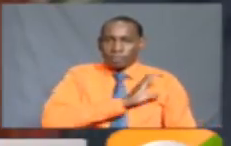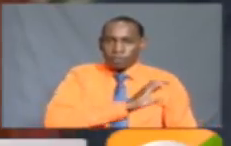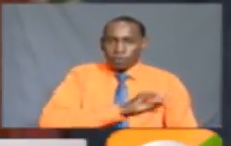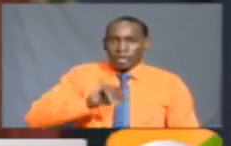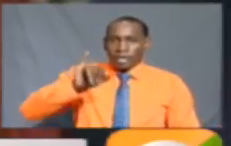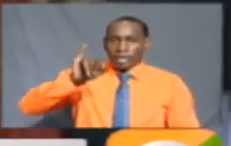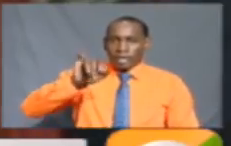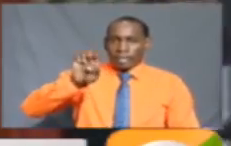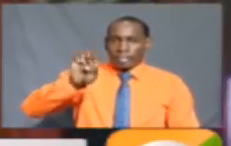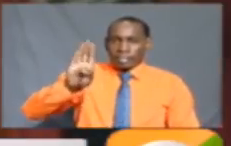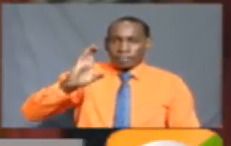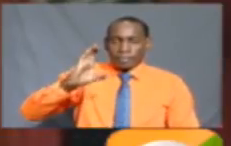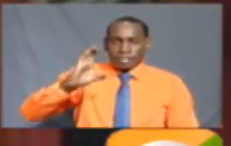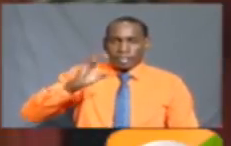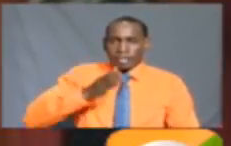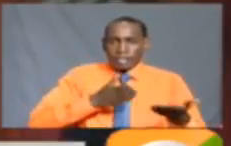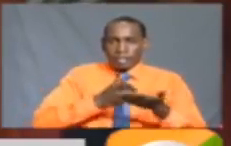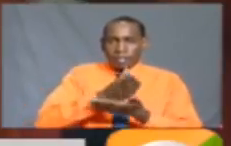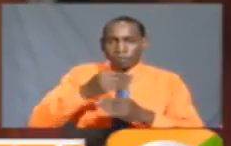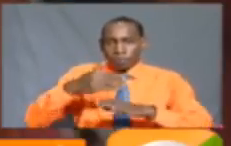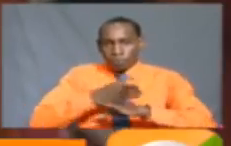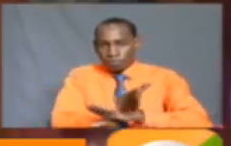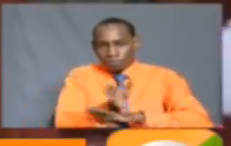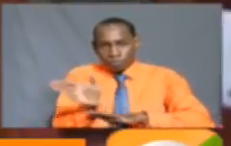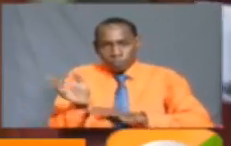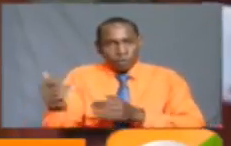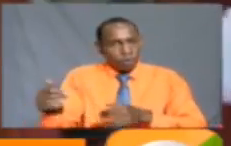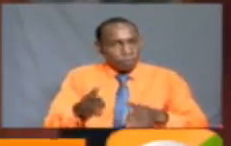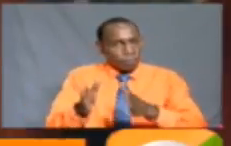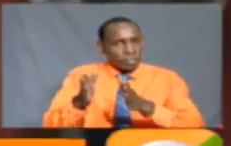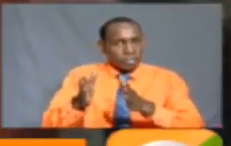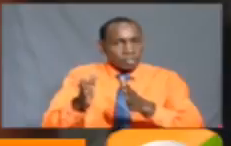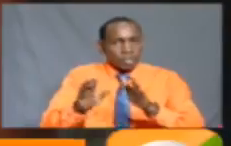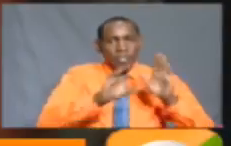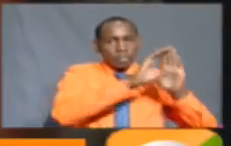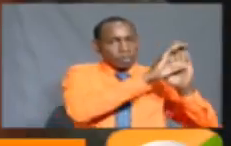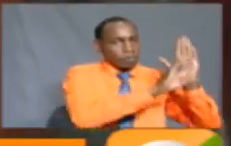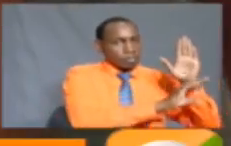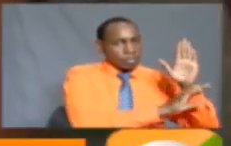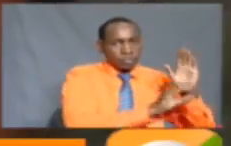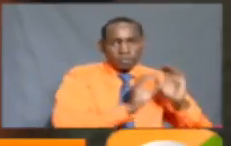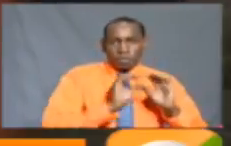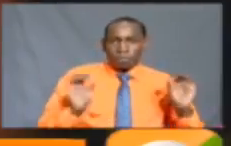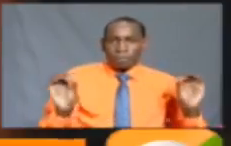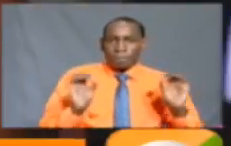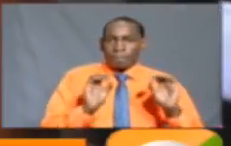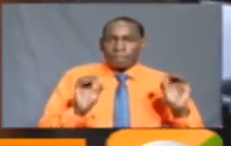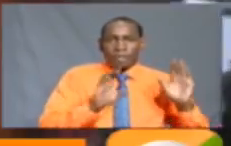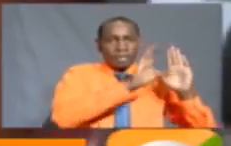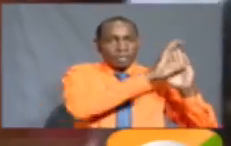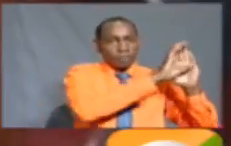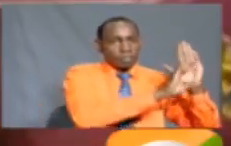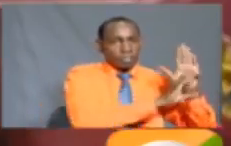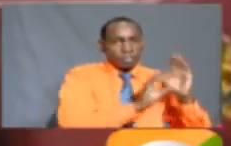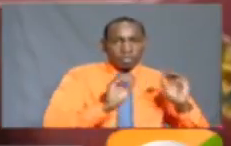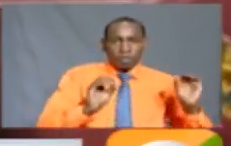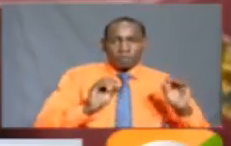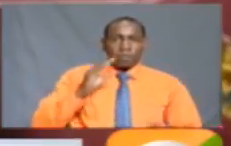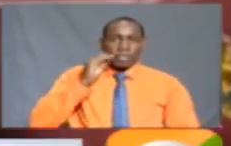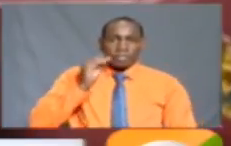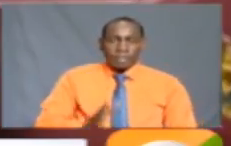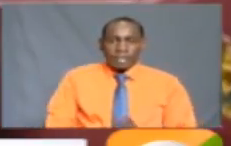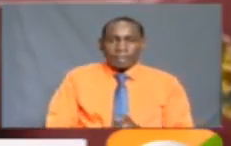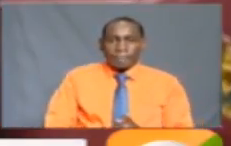IEBC through the back door, Mr. Speaker, is unconstitutional. It is unprocedural, Mr. Speaker. And one of